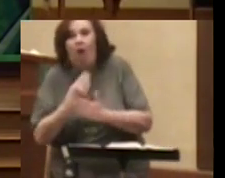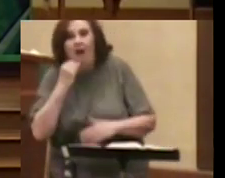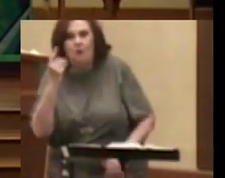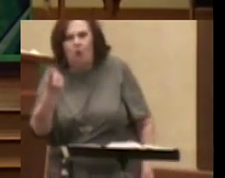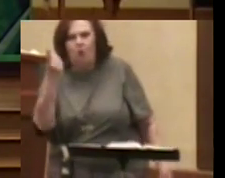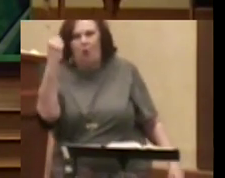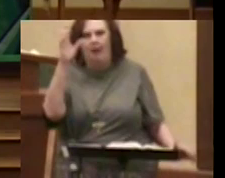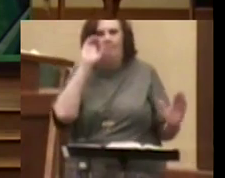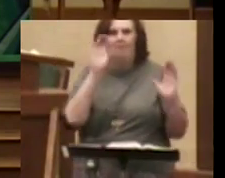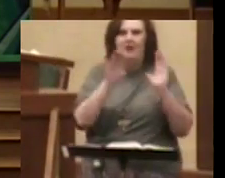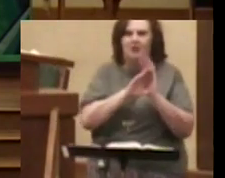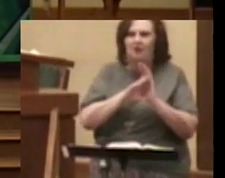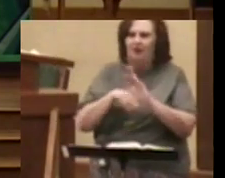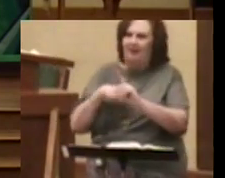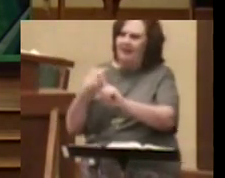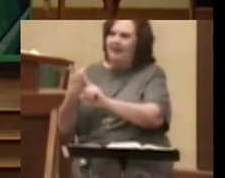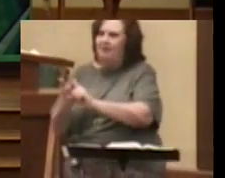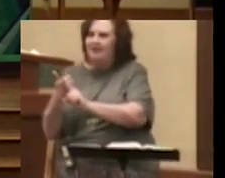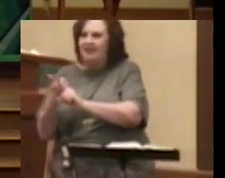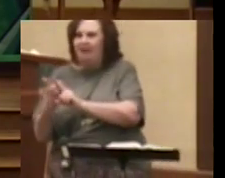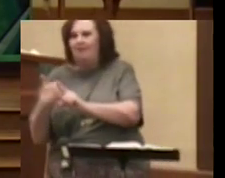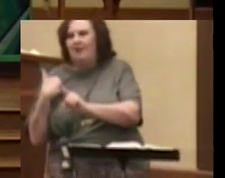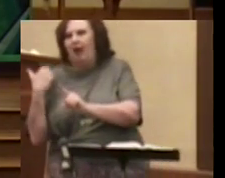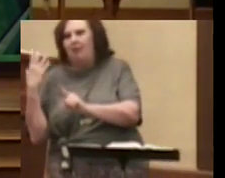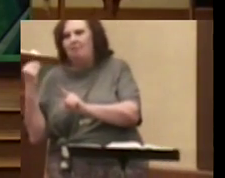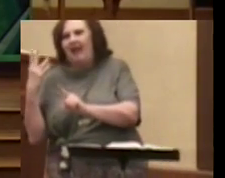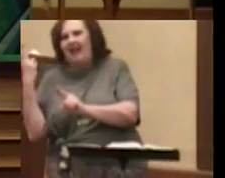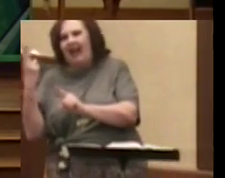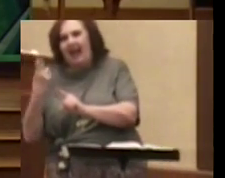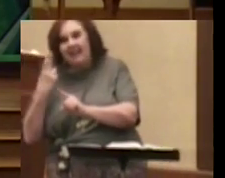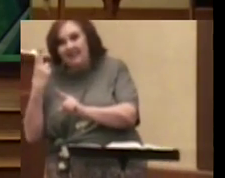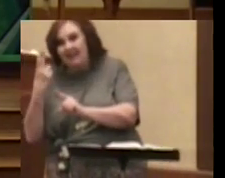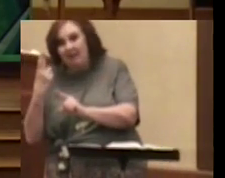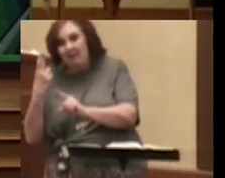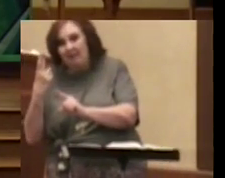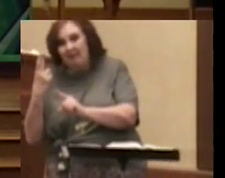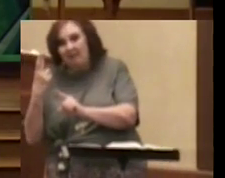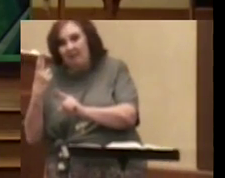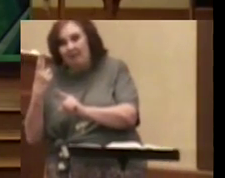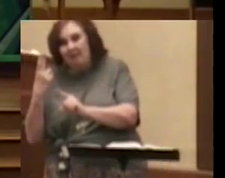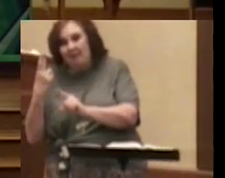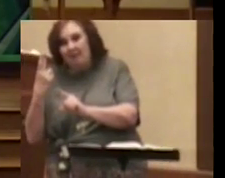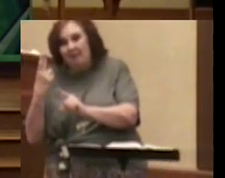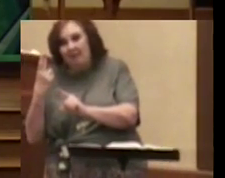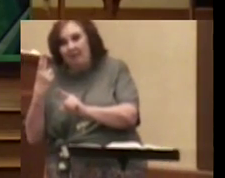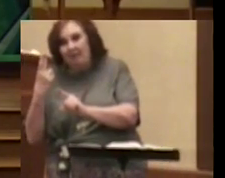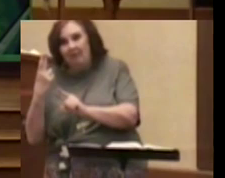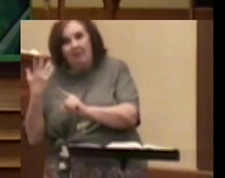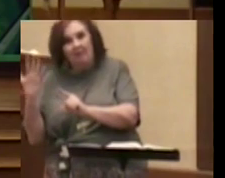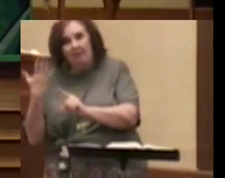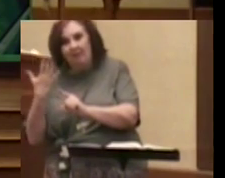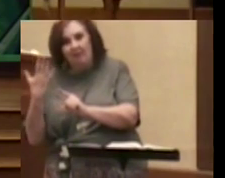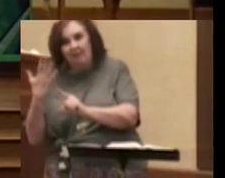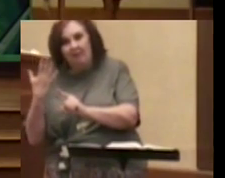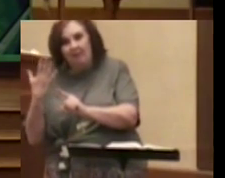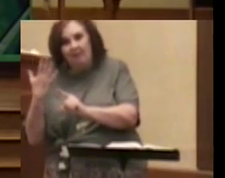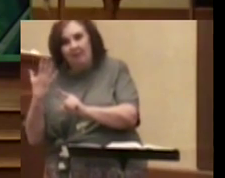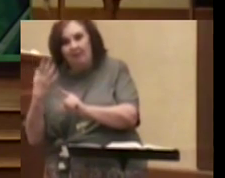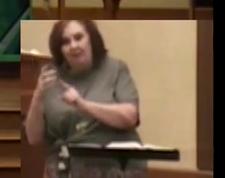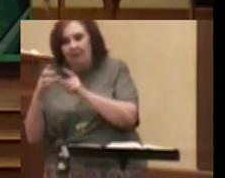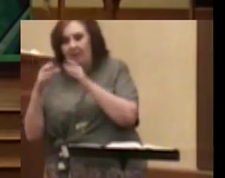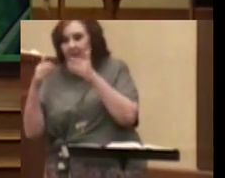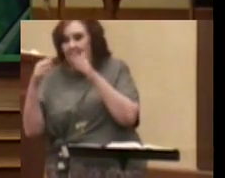of himself as a young man, handsome, in the corner of that picture was a smaller